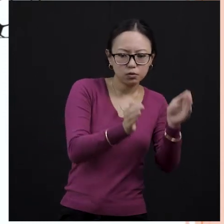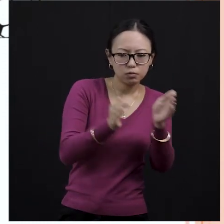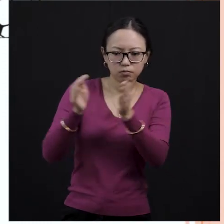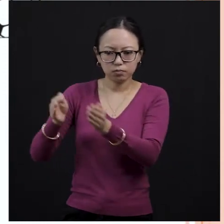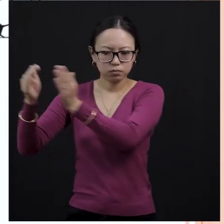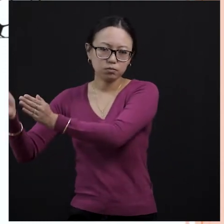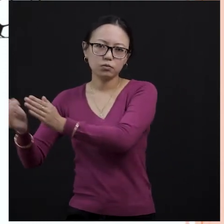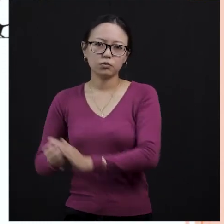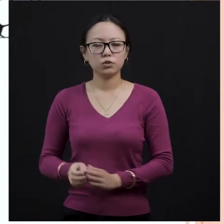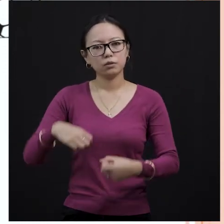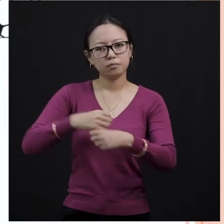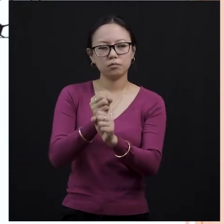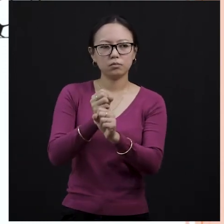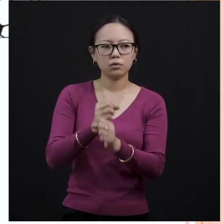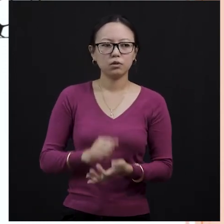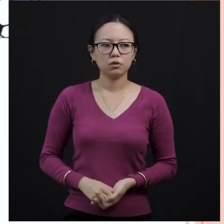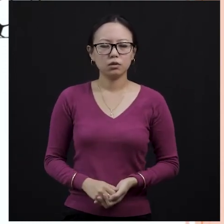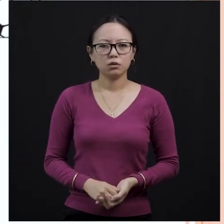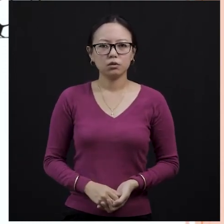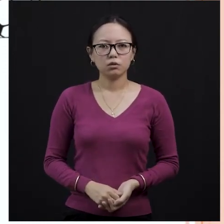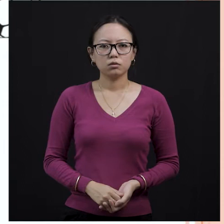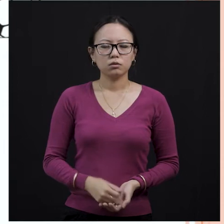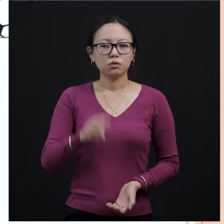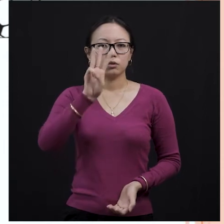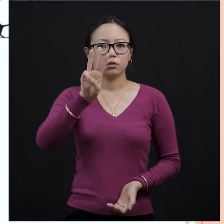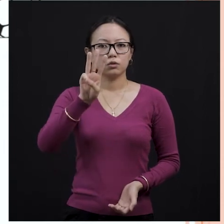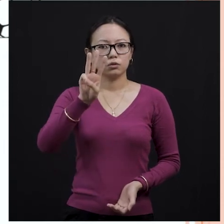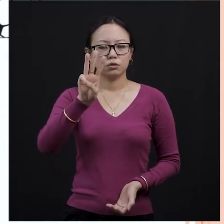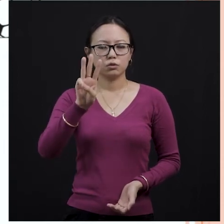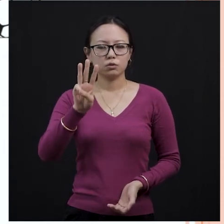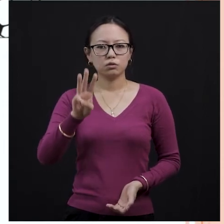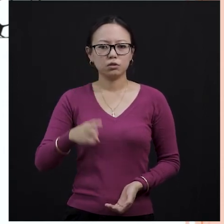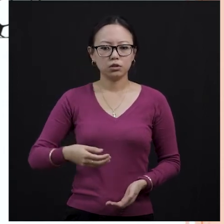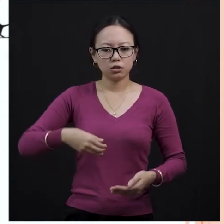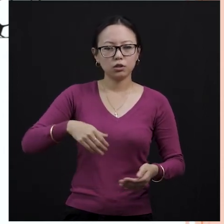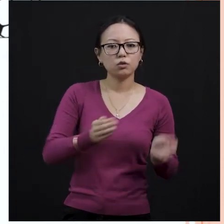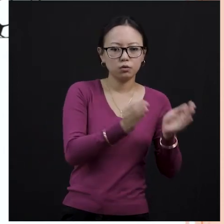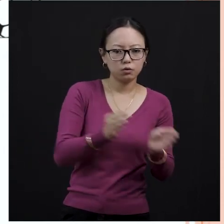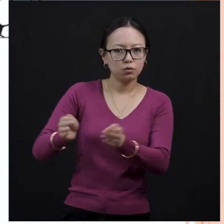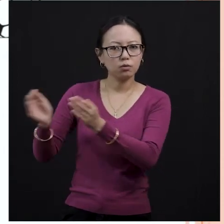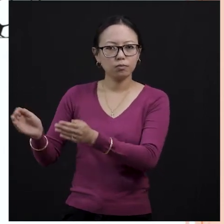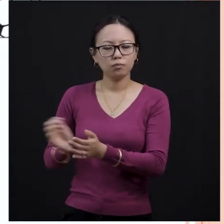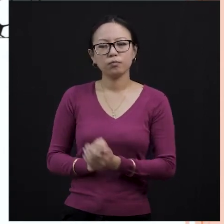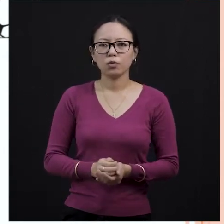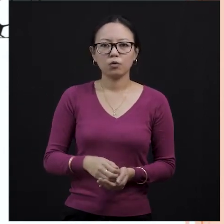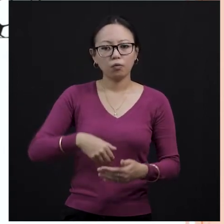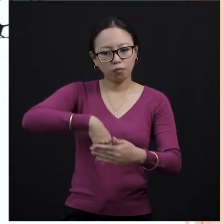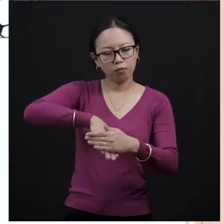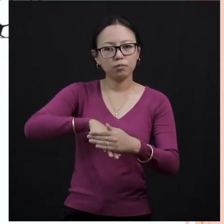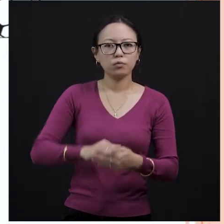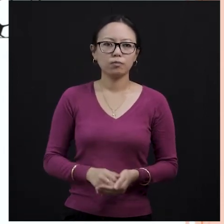group, there's going to be 3 footballs, all right? So, let's start with the first